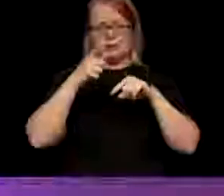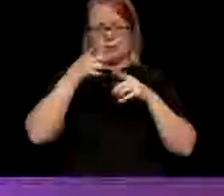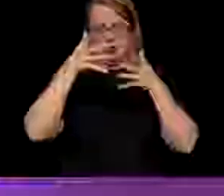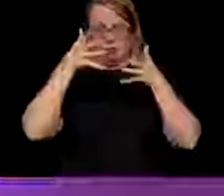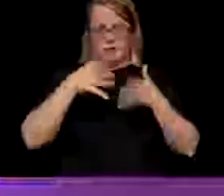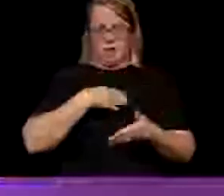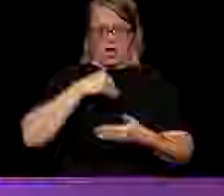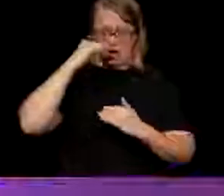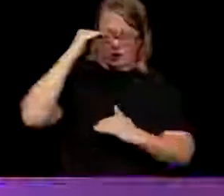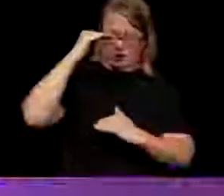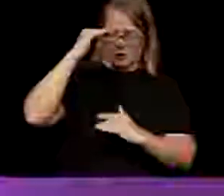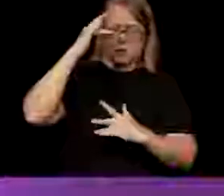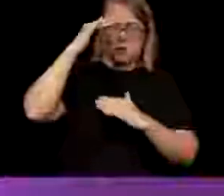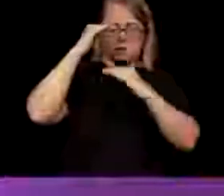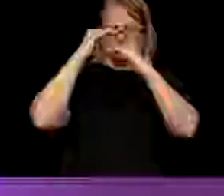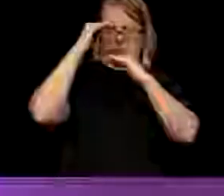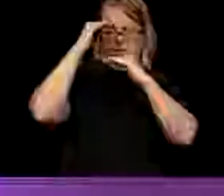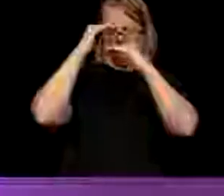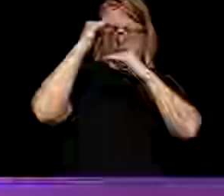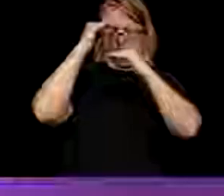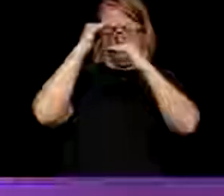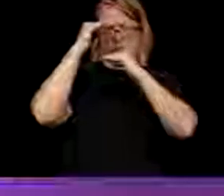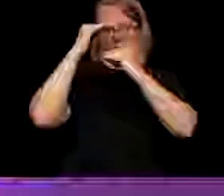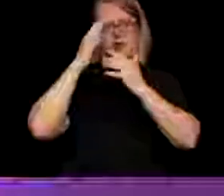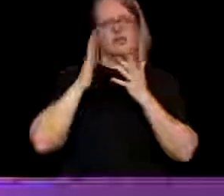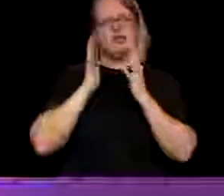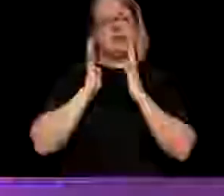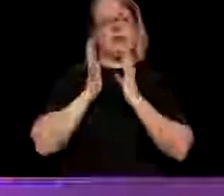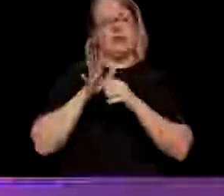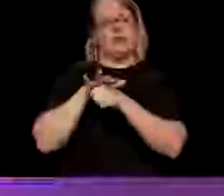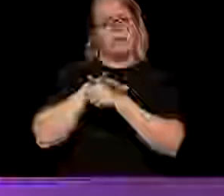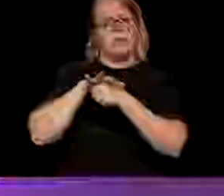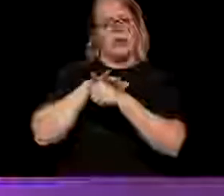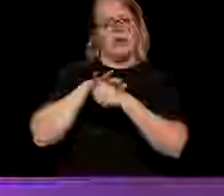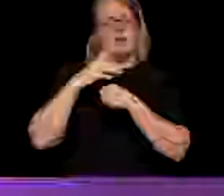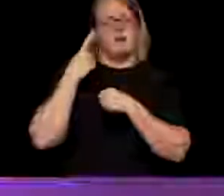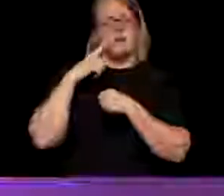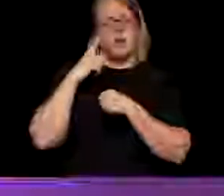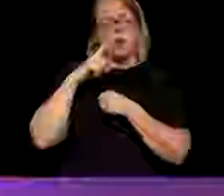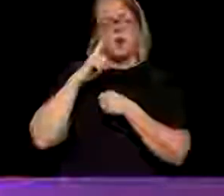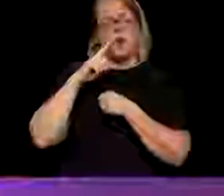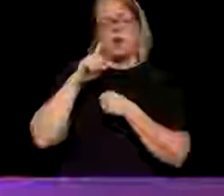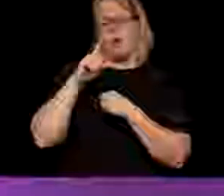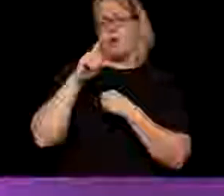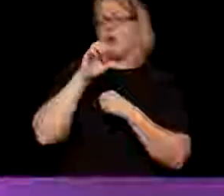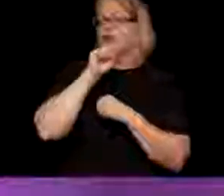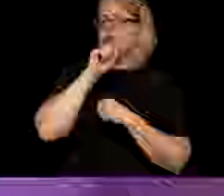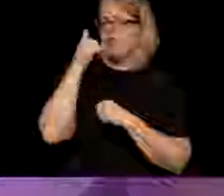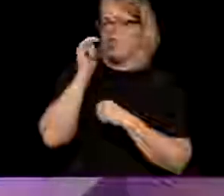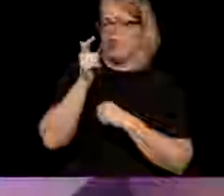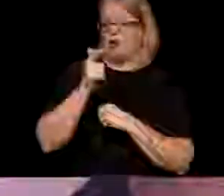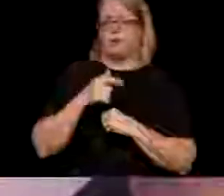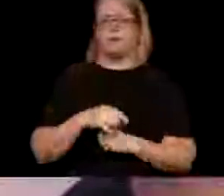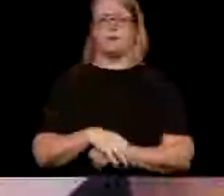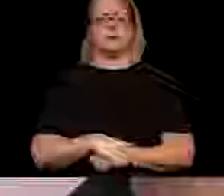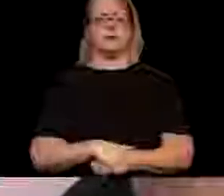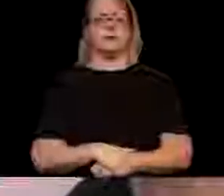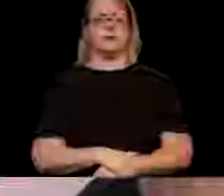have left. Don't forget, we have orange and yellow, so leave a little bit of room for those colors.